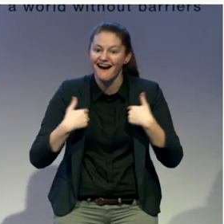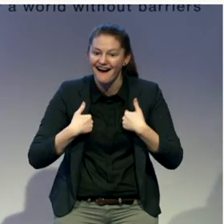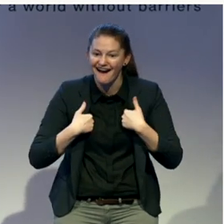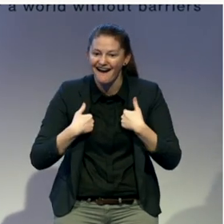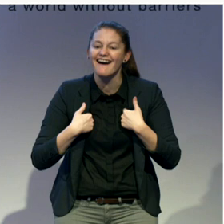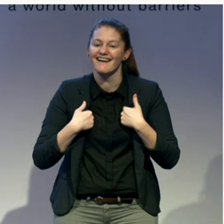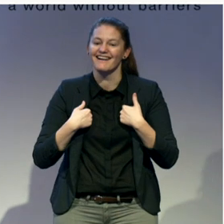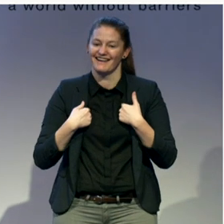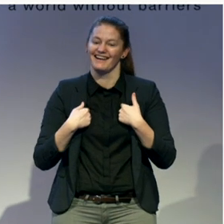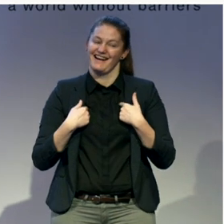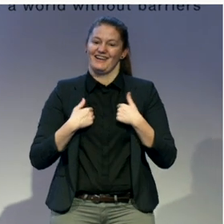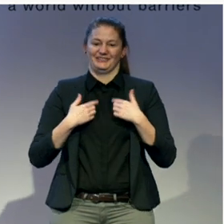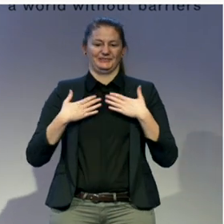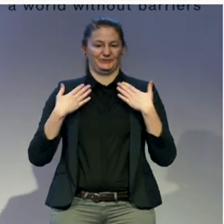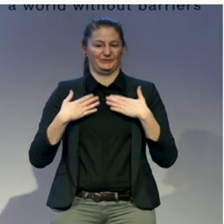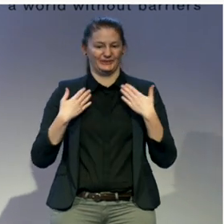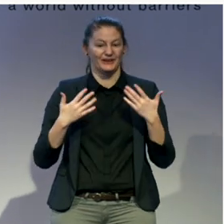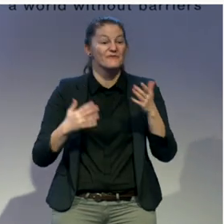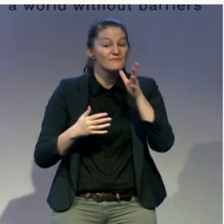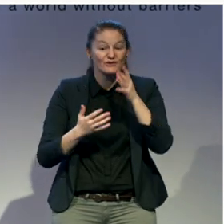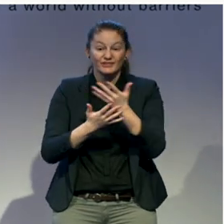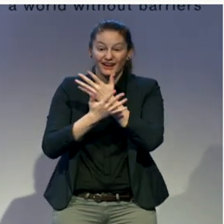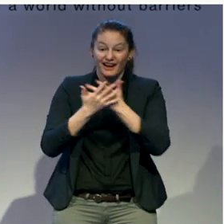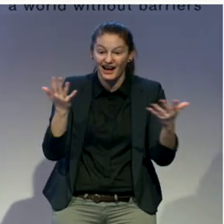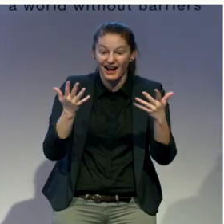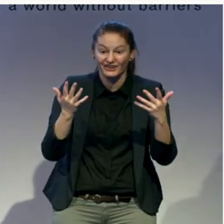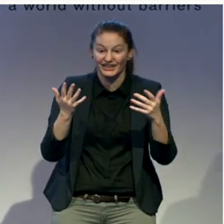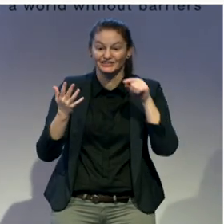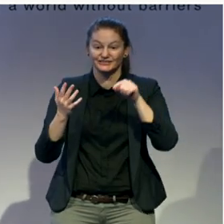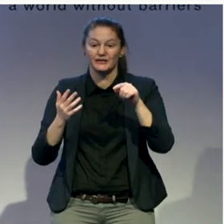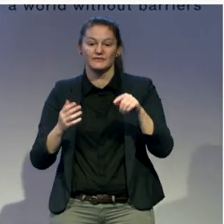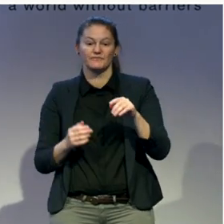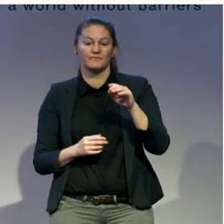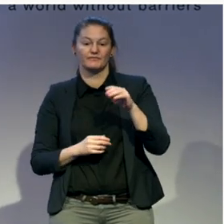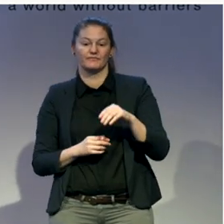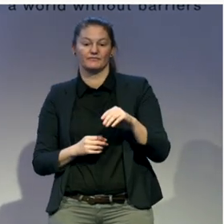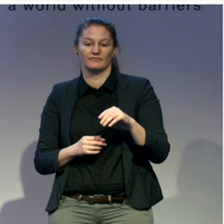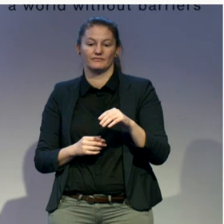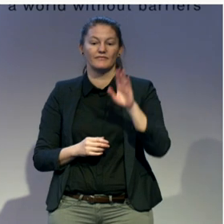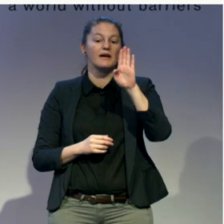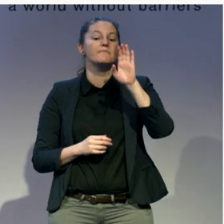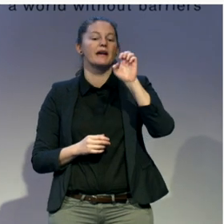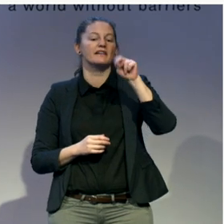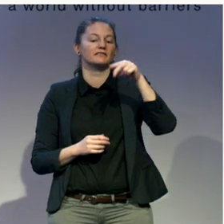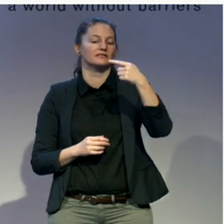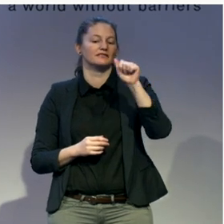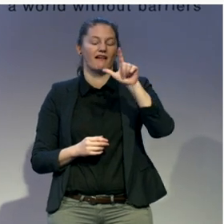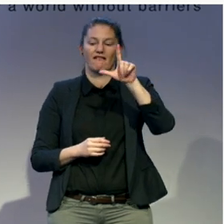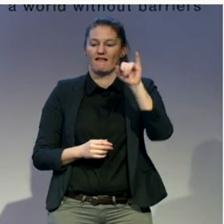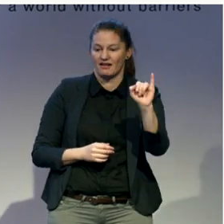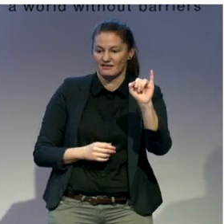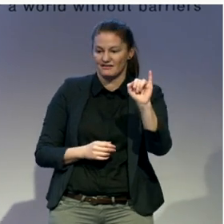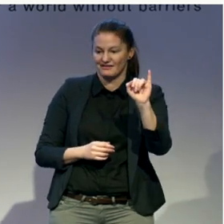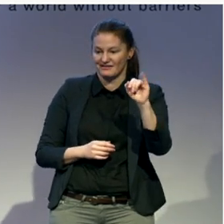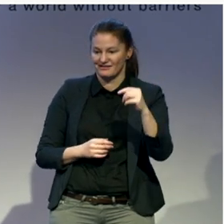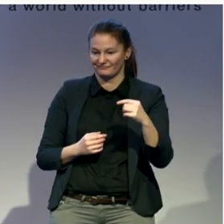Bengali. I think that we show honor to all of our participants, and